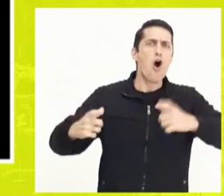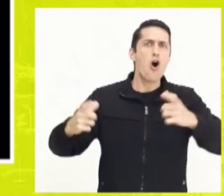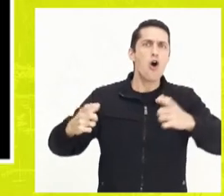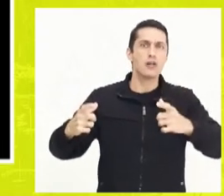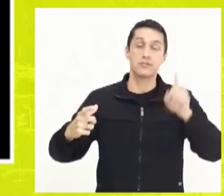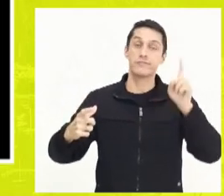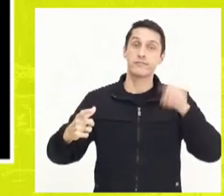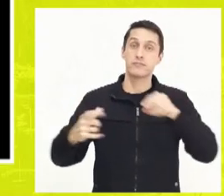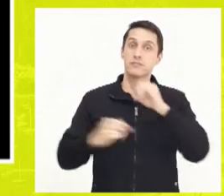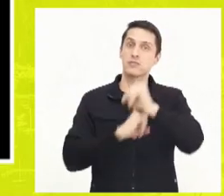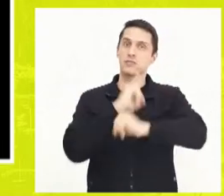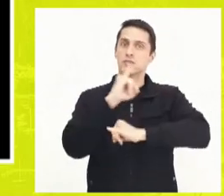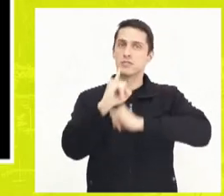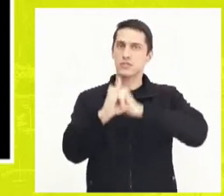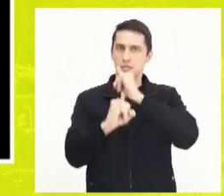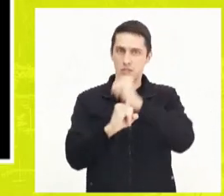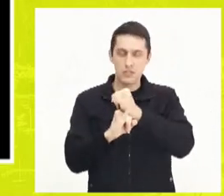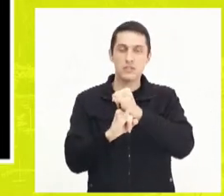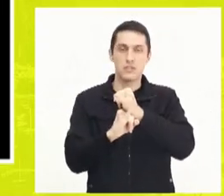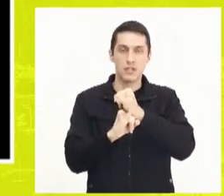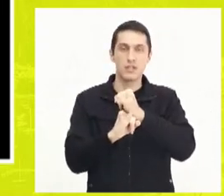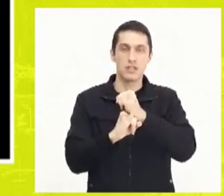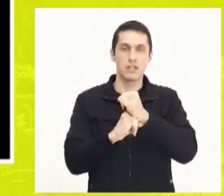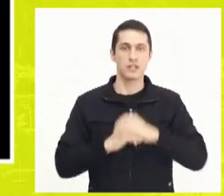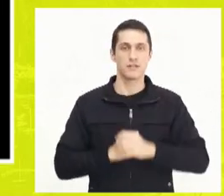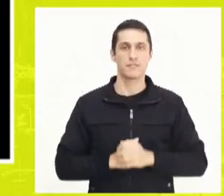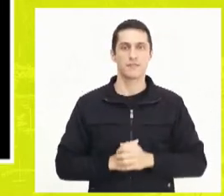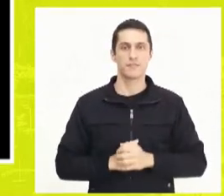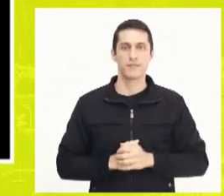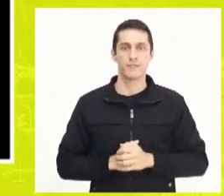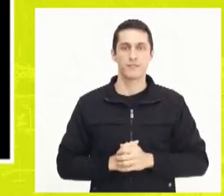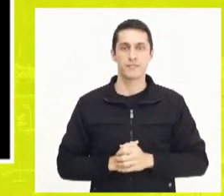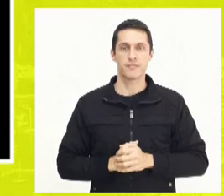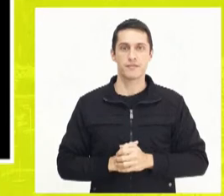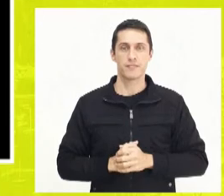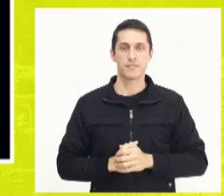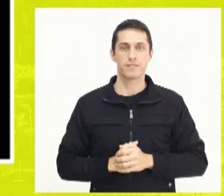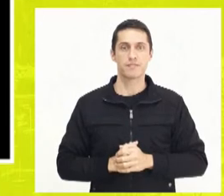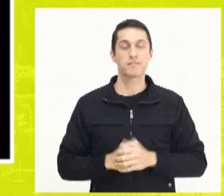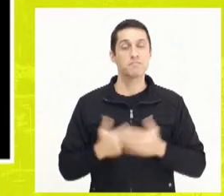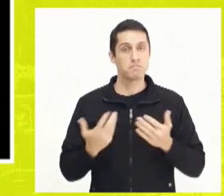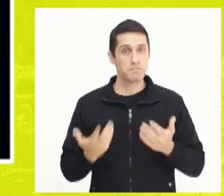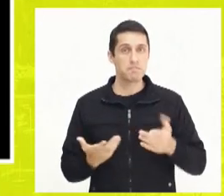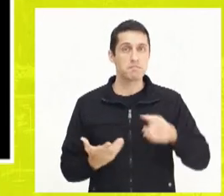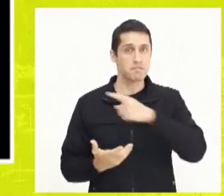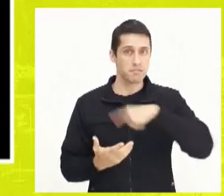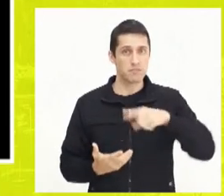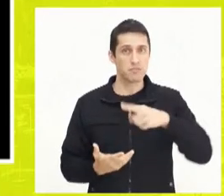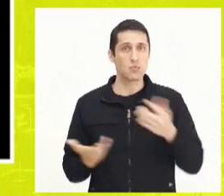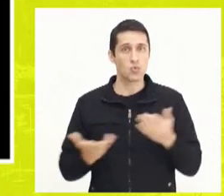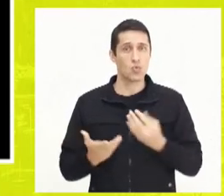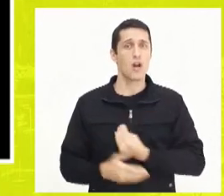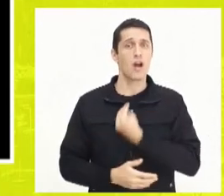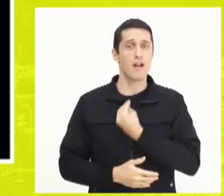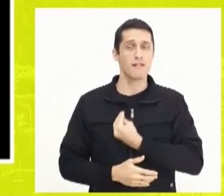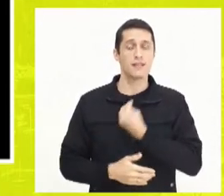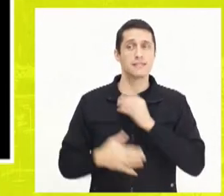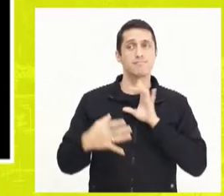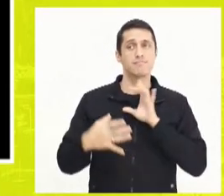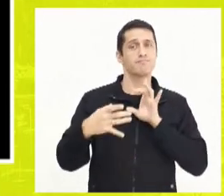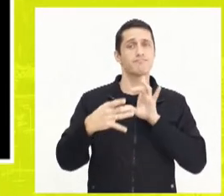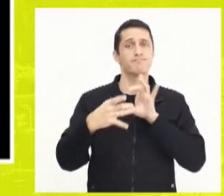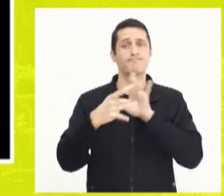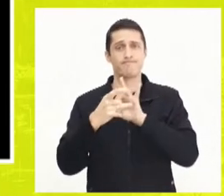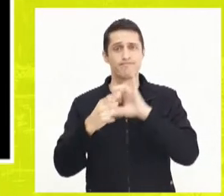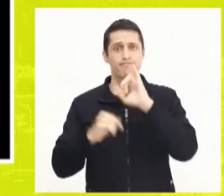disseminated with this digital life that everybody is having now you know we